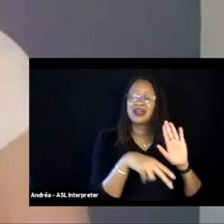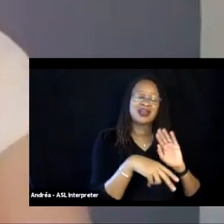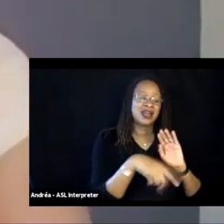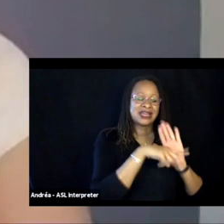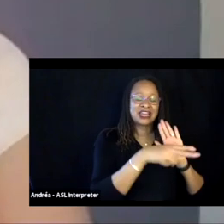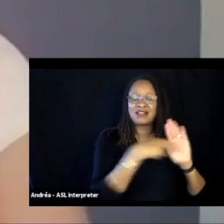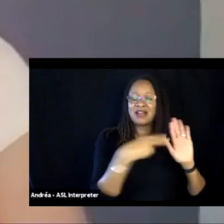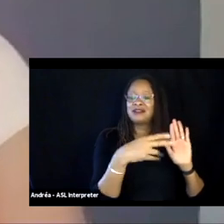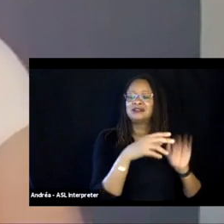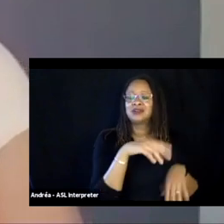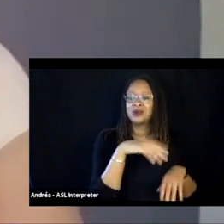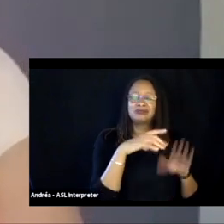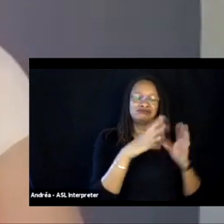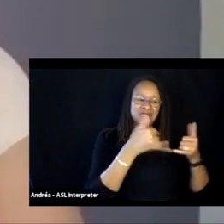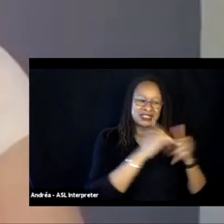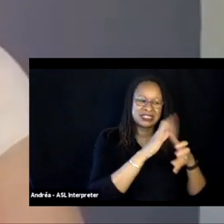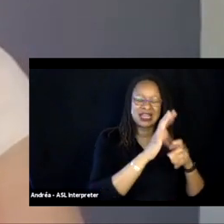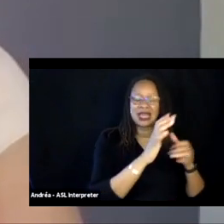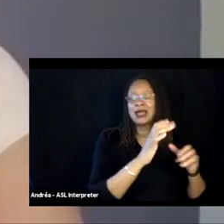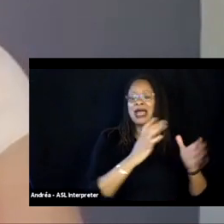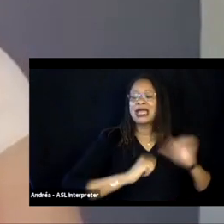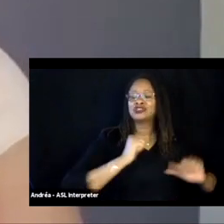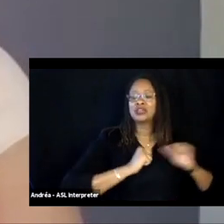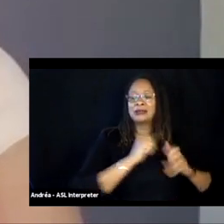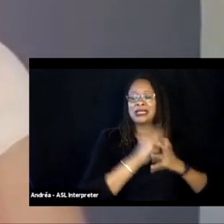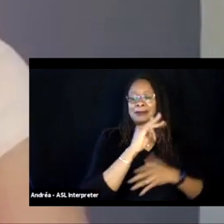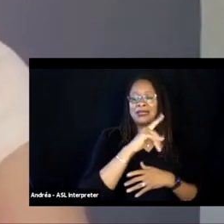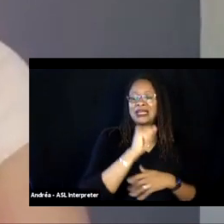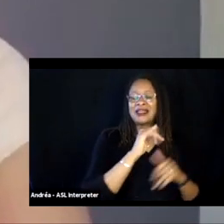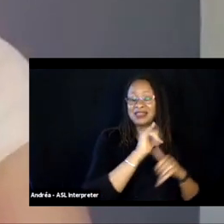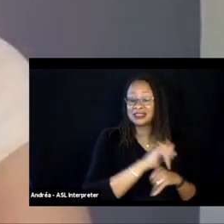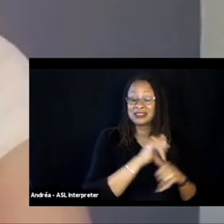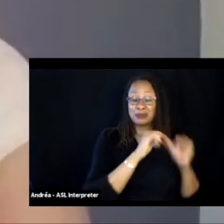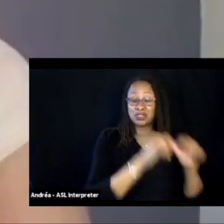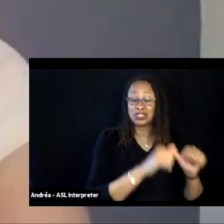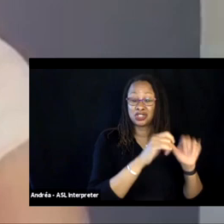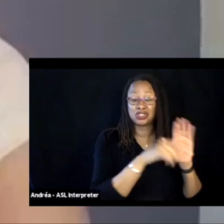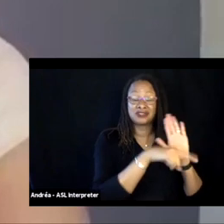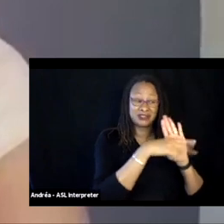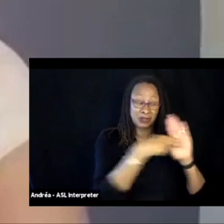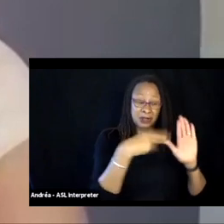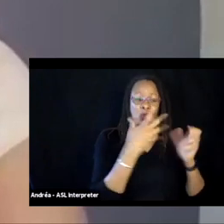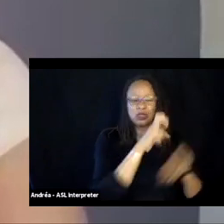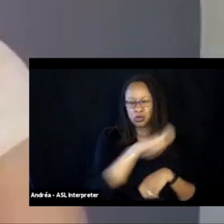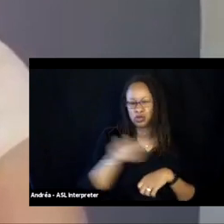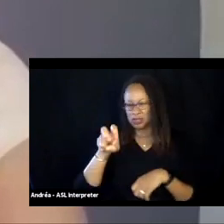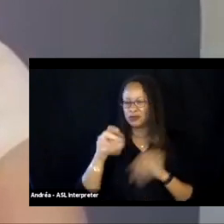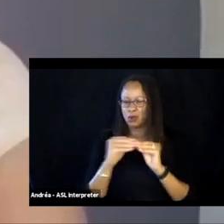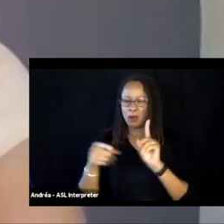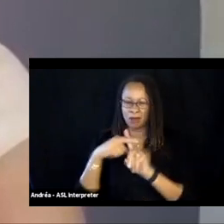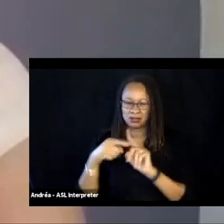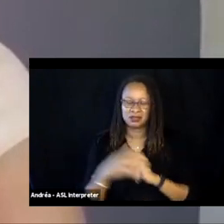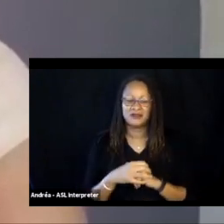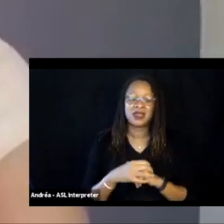entertainment in media, and that's a persistent stereotype that we want to shift. When it comes to now an intersectional analysis